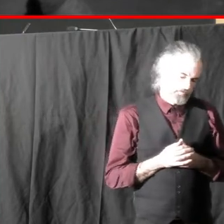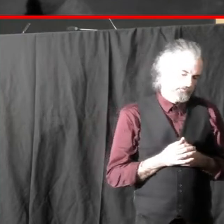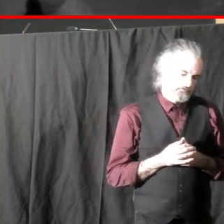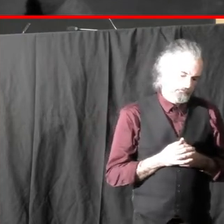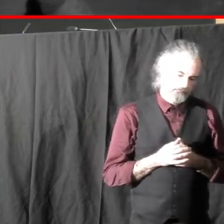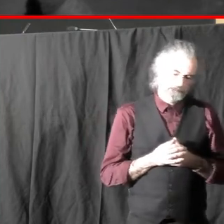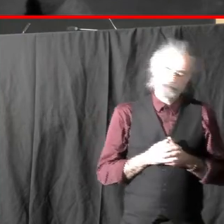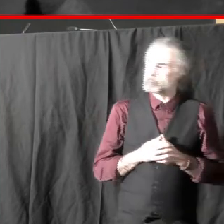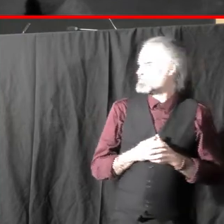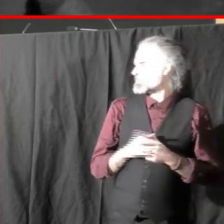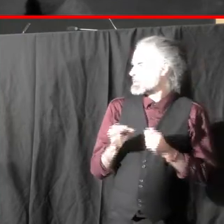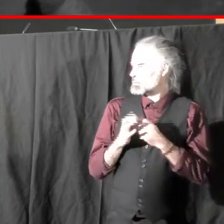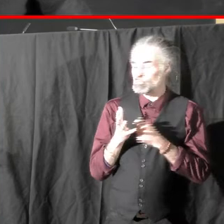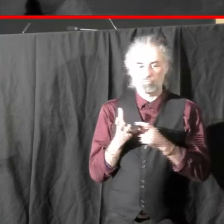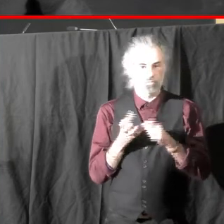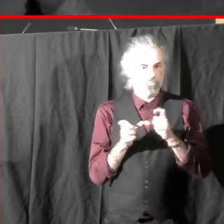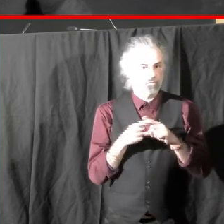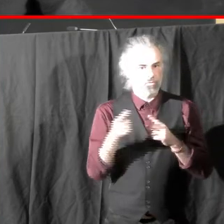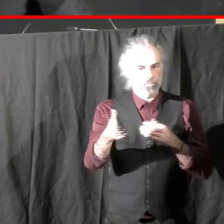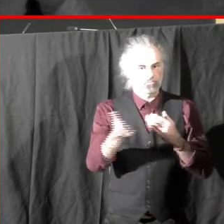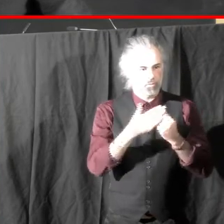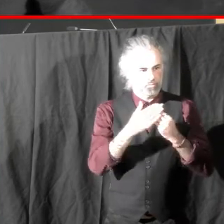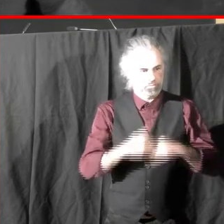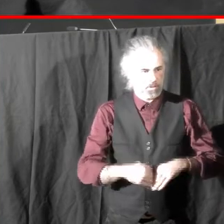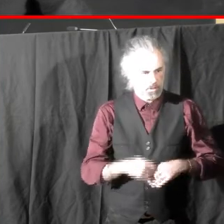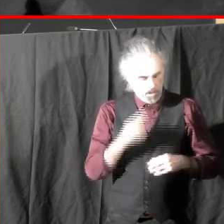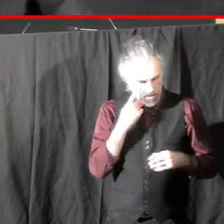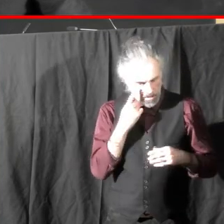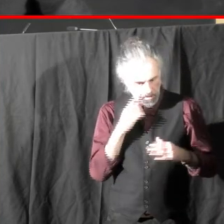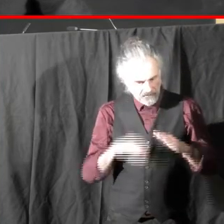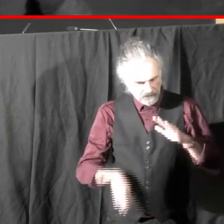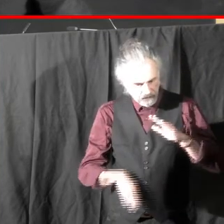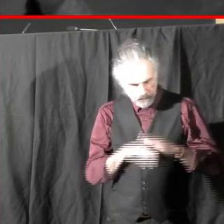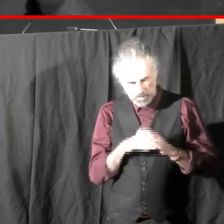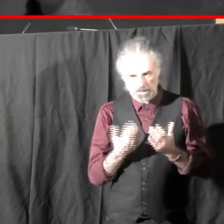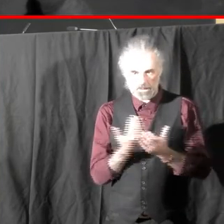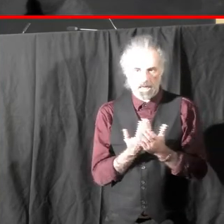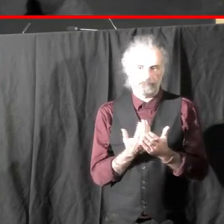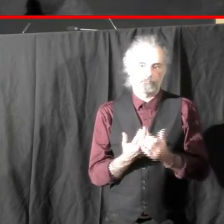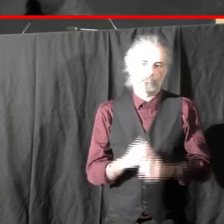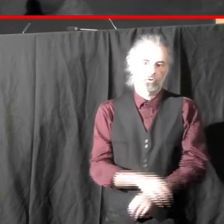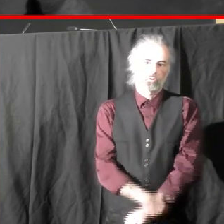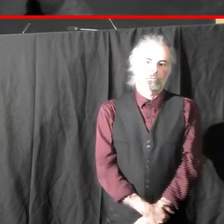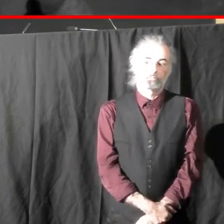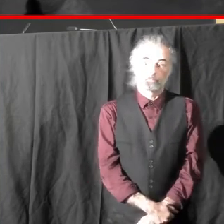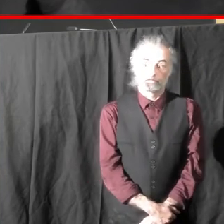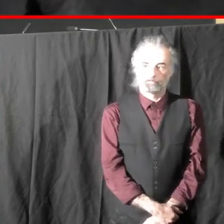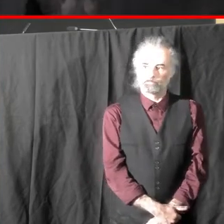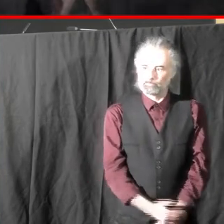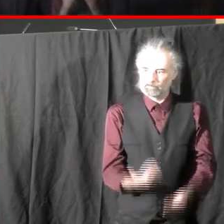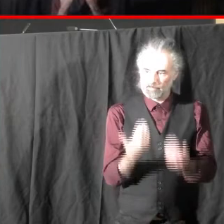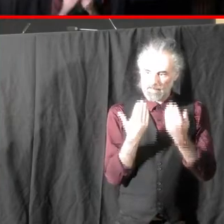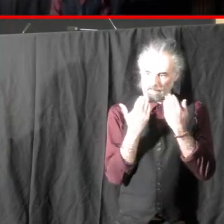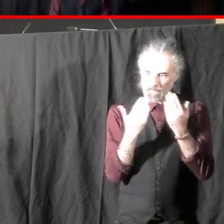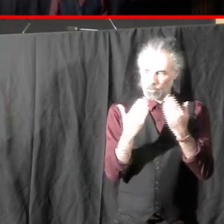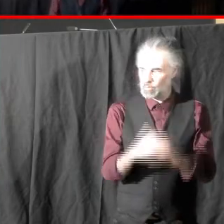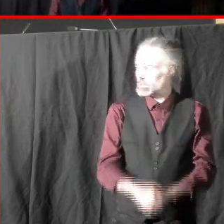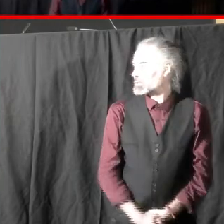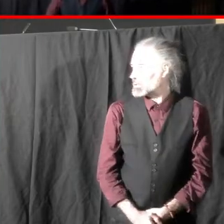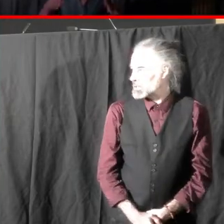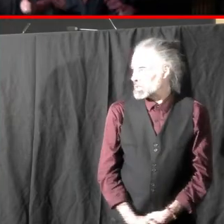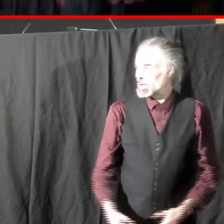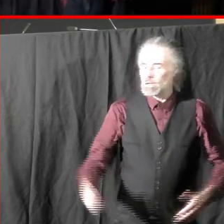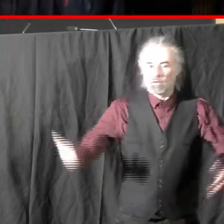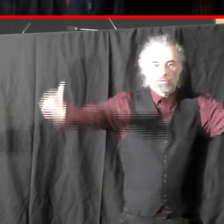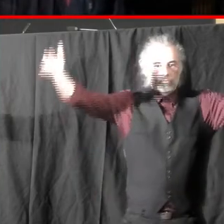So, Bruce, I think you should shut down and check until it's fully clear. Okay. Thank you. Give